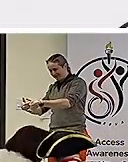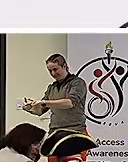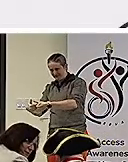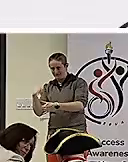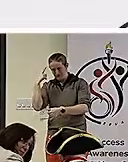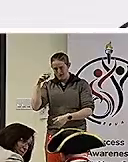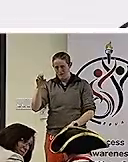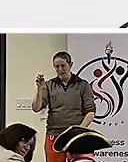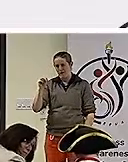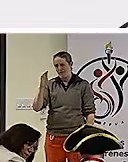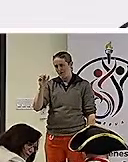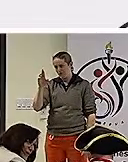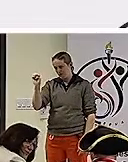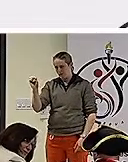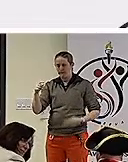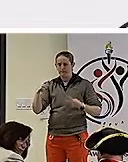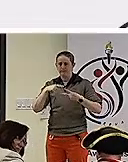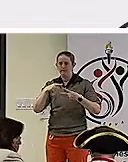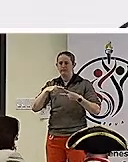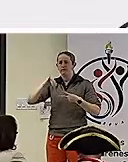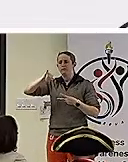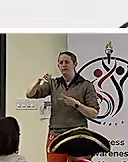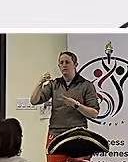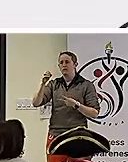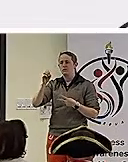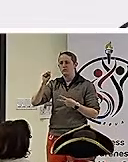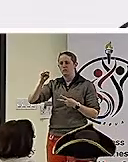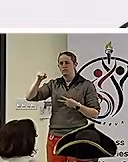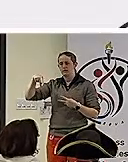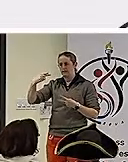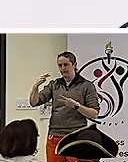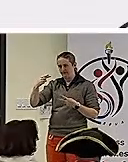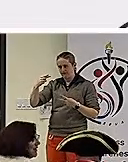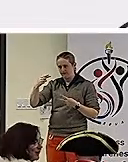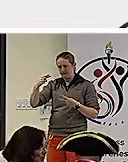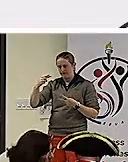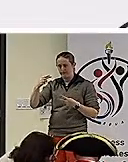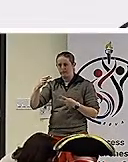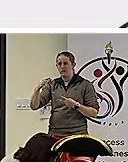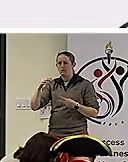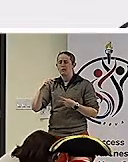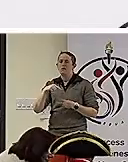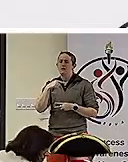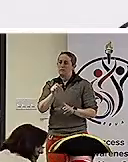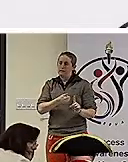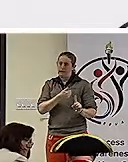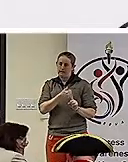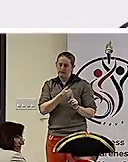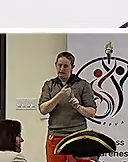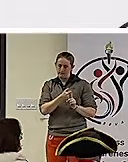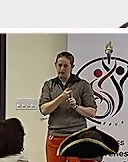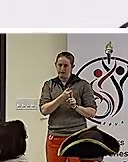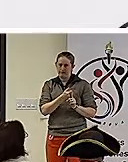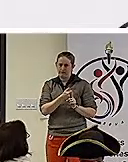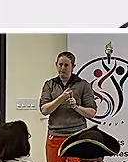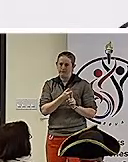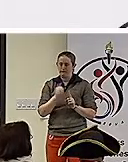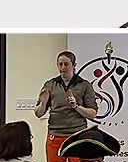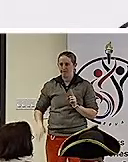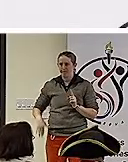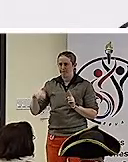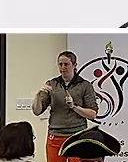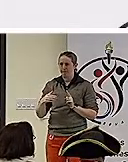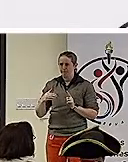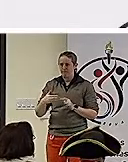presenting to Joseph Robichaud. A child amputee, Joe has pursued his lifelong interest in looking